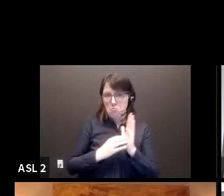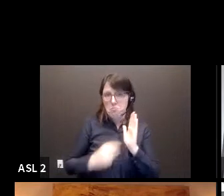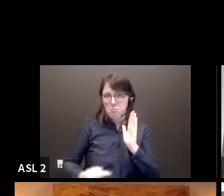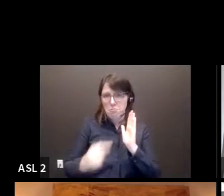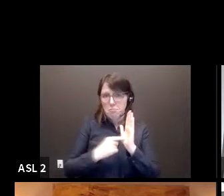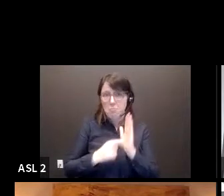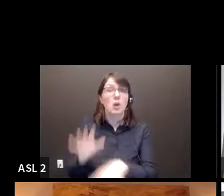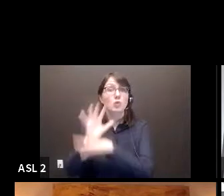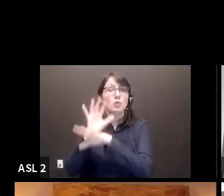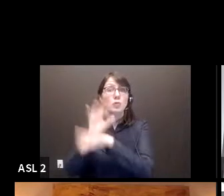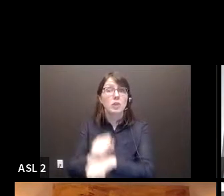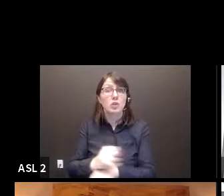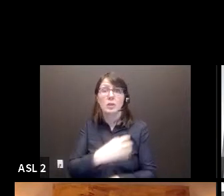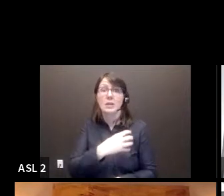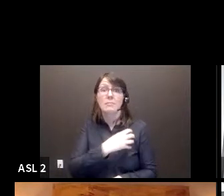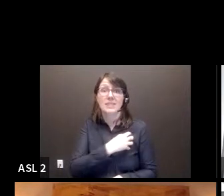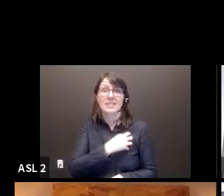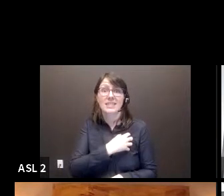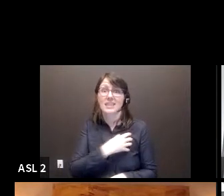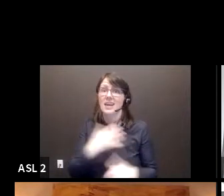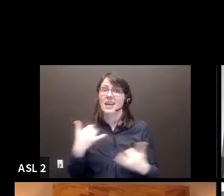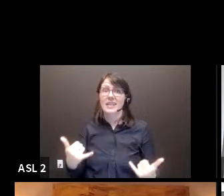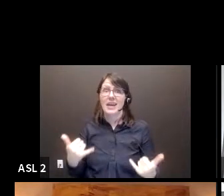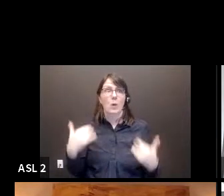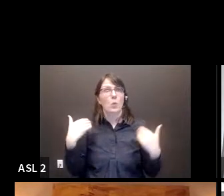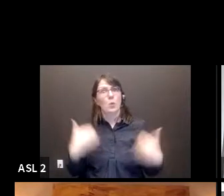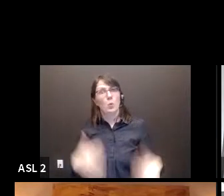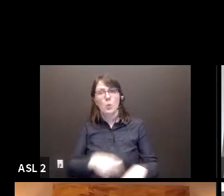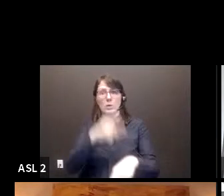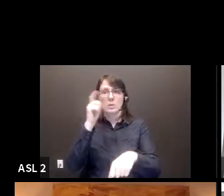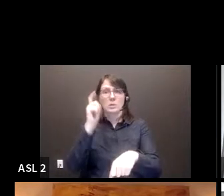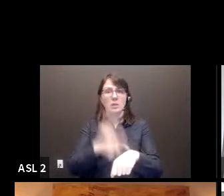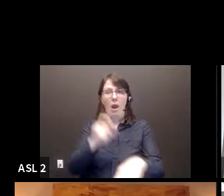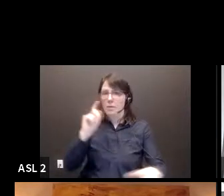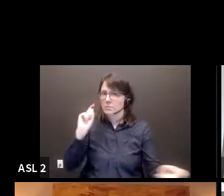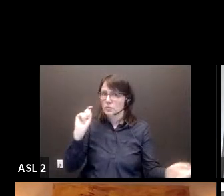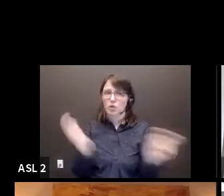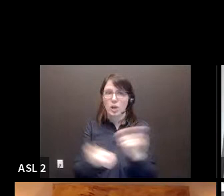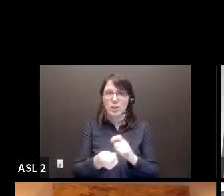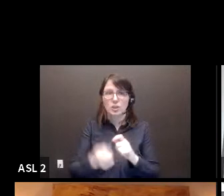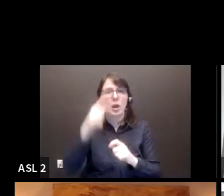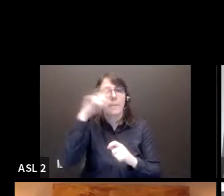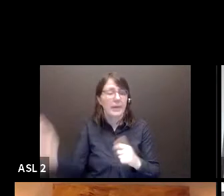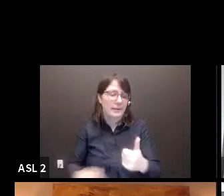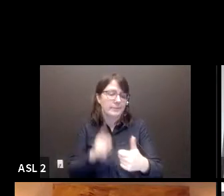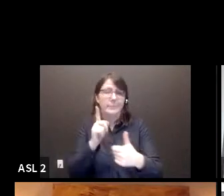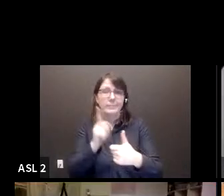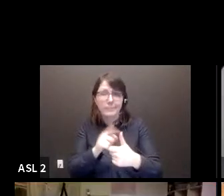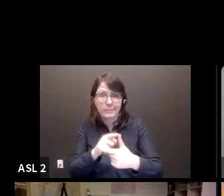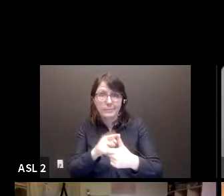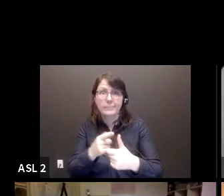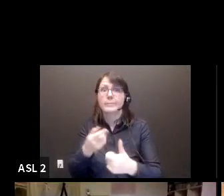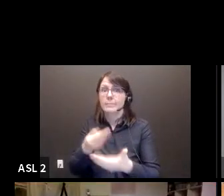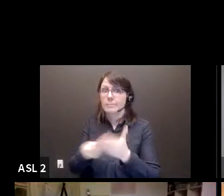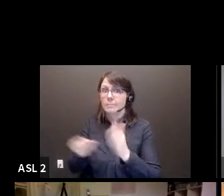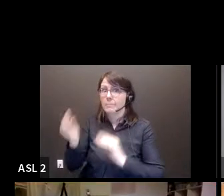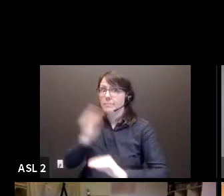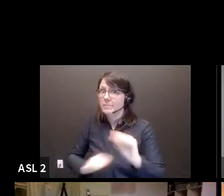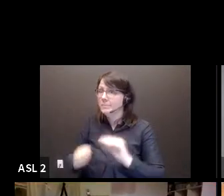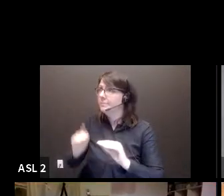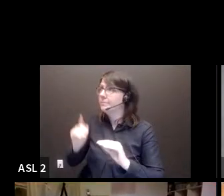model of policing has reached a tipping point resulting from a confluence of factors including overstretched overburdened